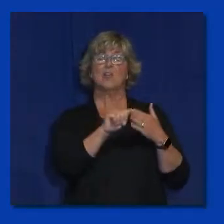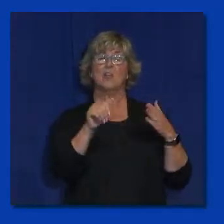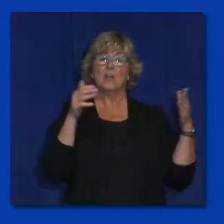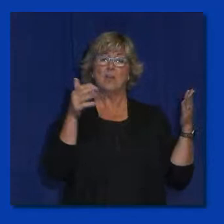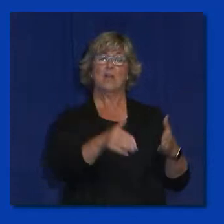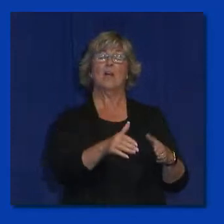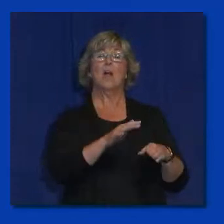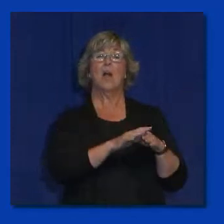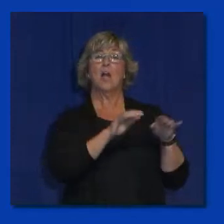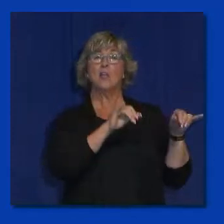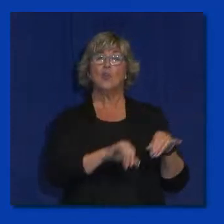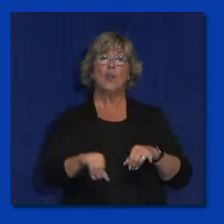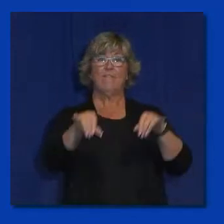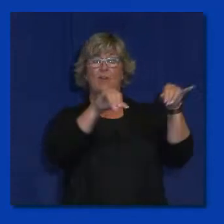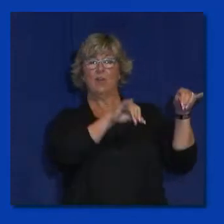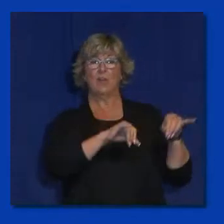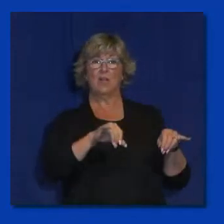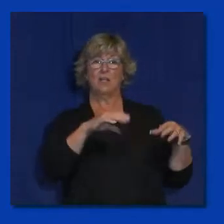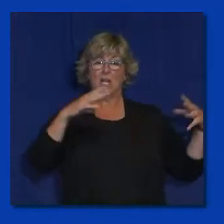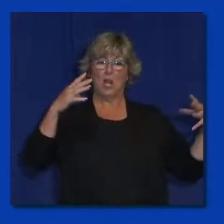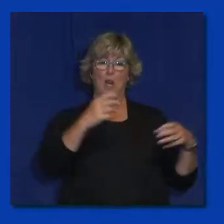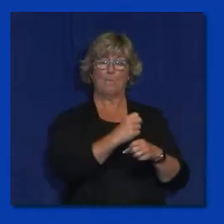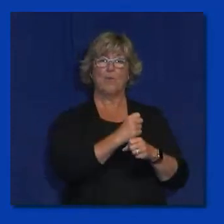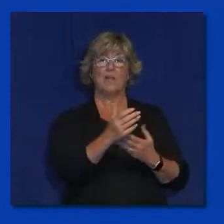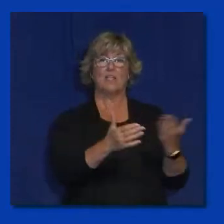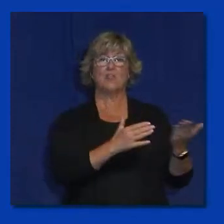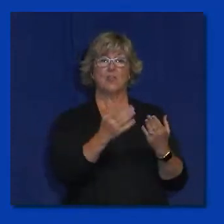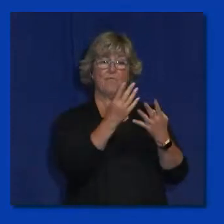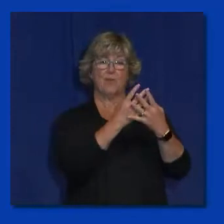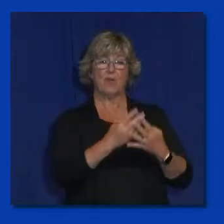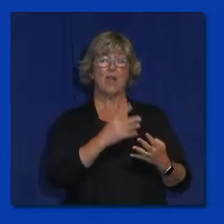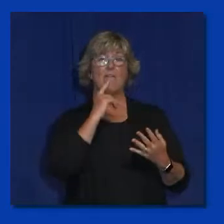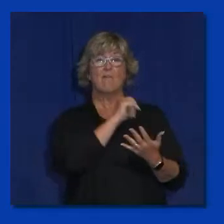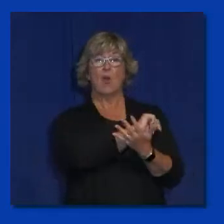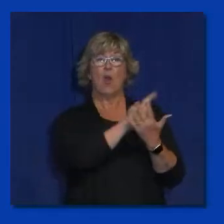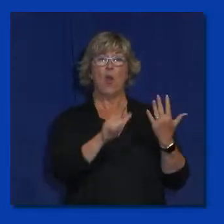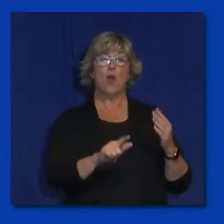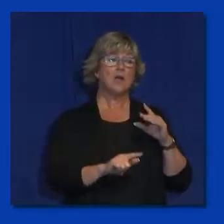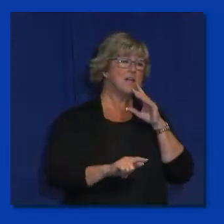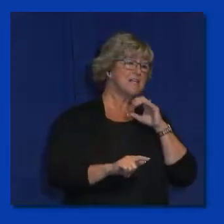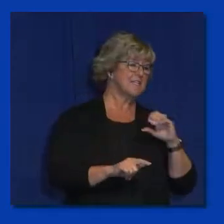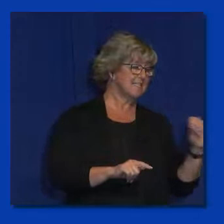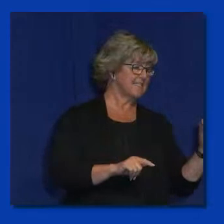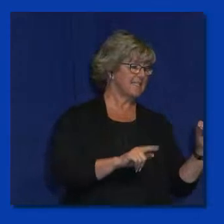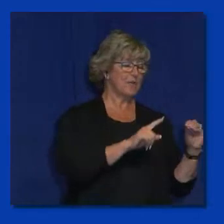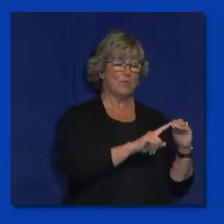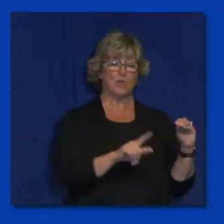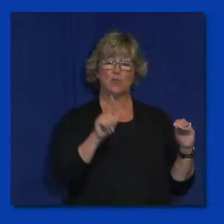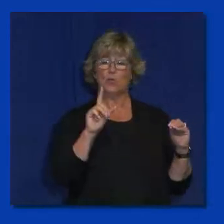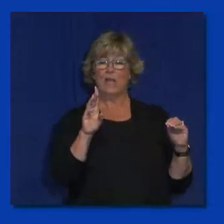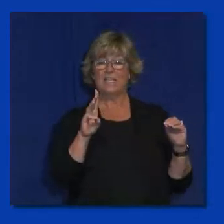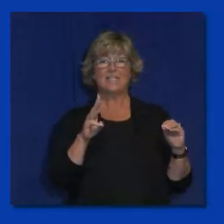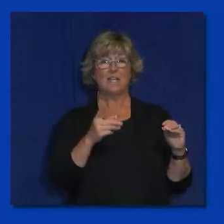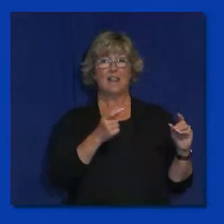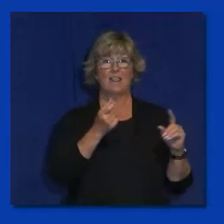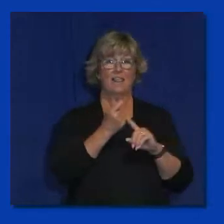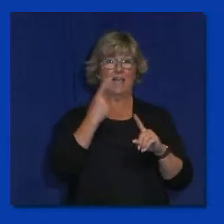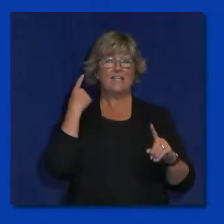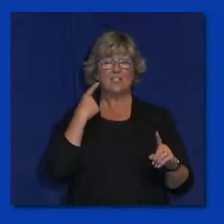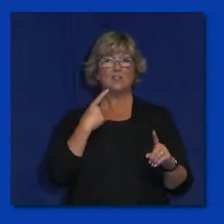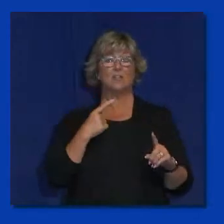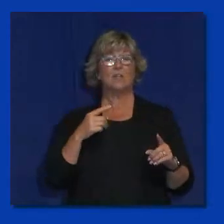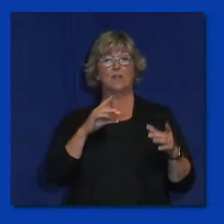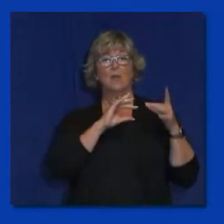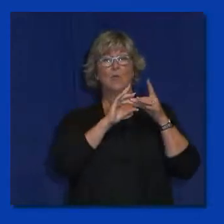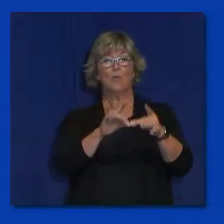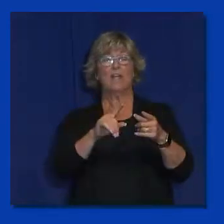on universal comprehensive service and screening for everybody 0 to 26 in the state of California. We did that last year, and has components that connect to the